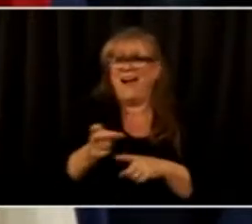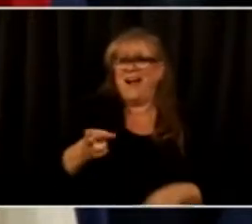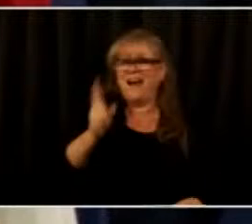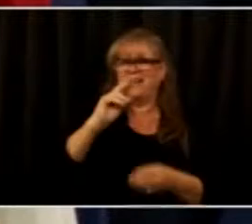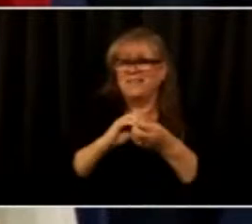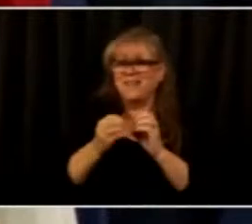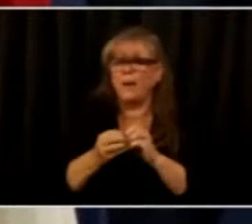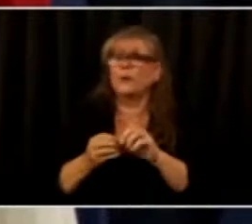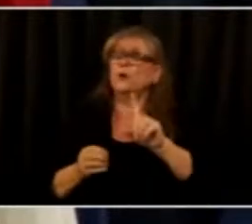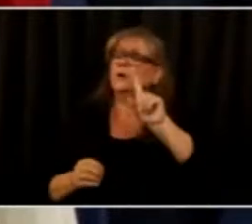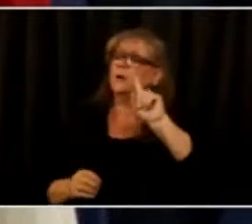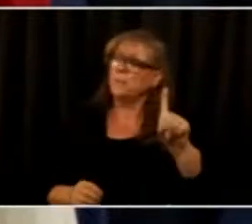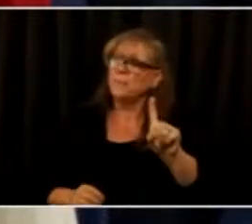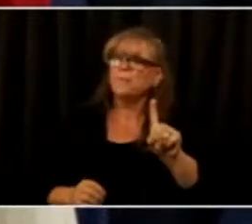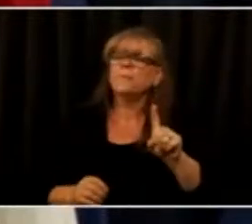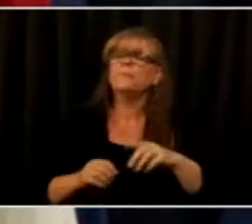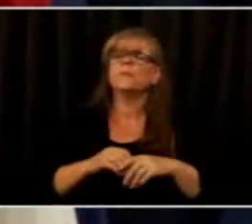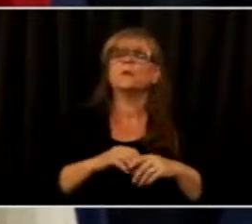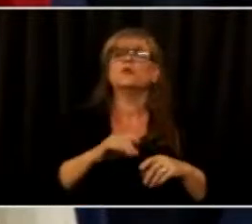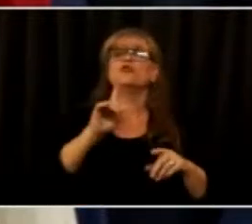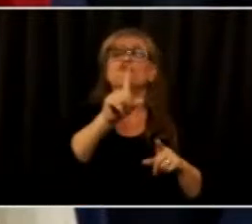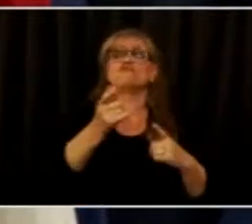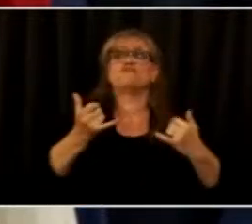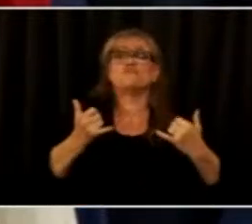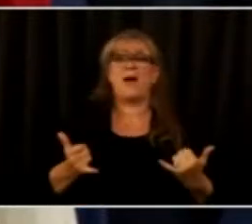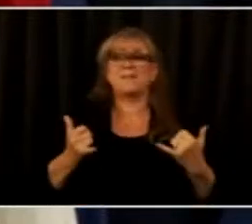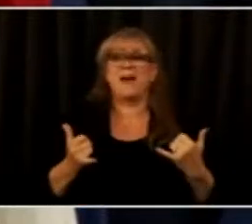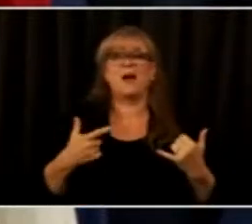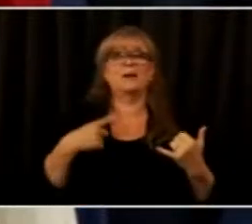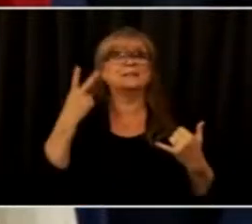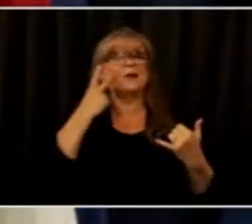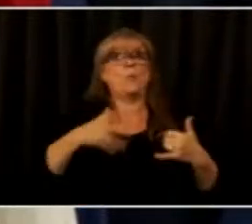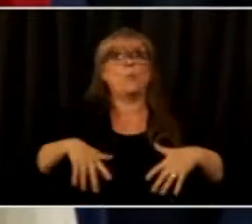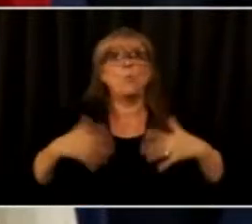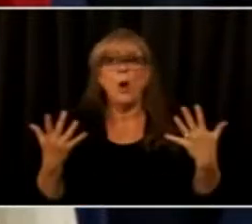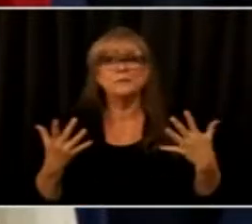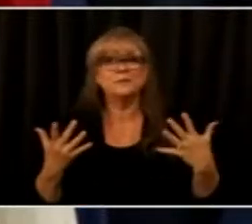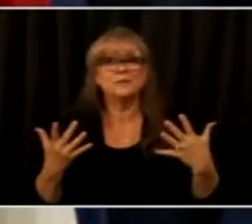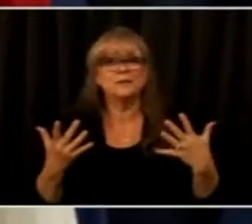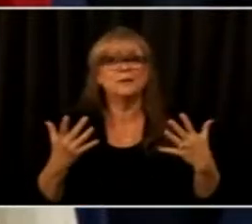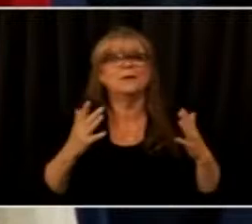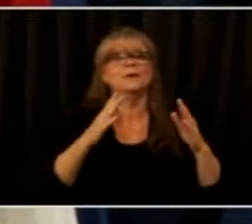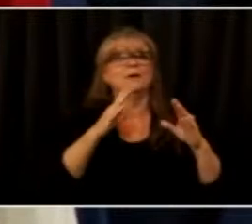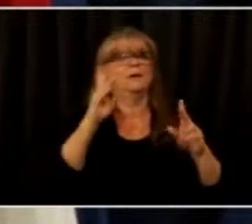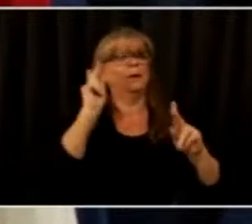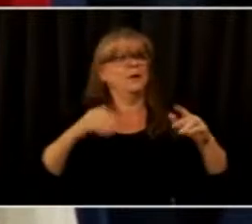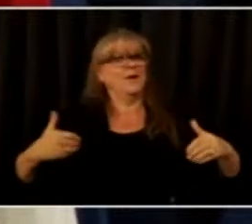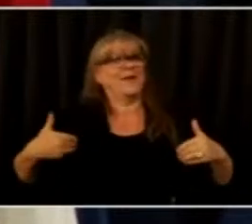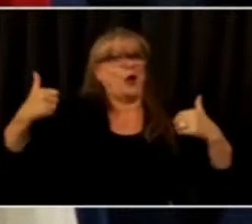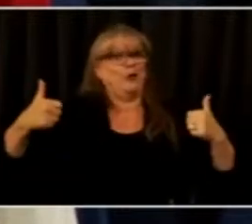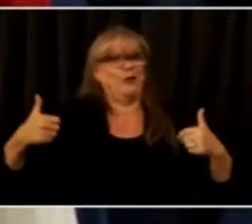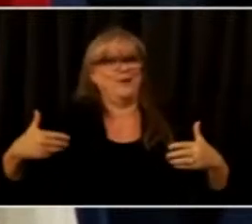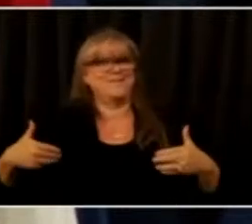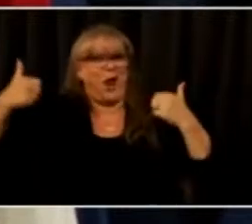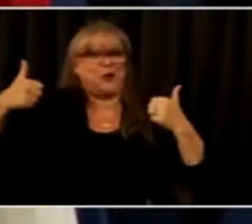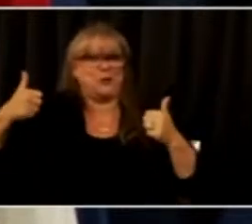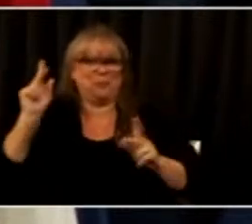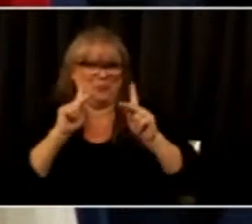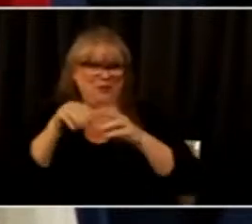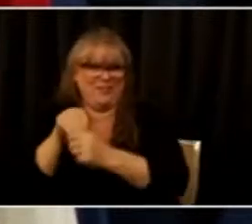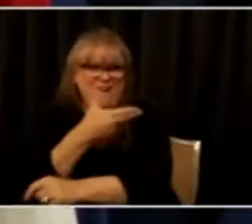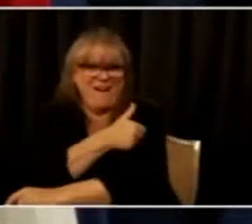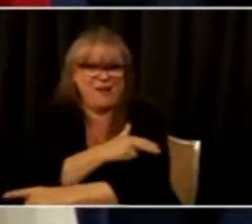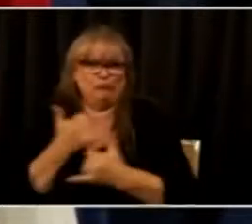today. We're seeing a lot more people, young people, being admitted to the hospital because there's lower protection numbers with the vaccine. It really is